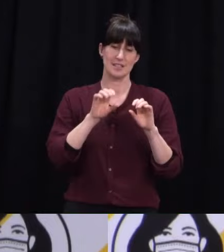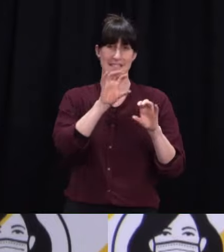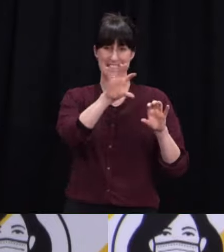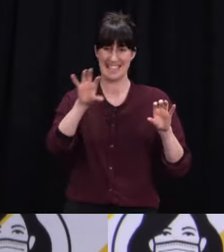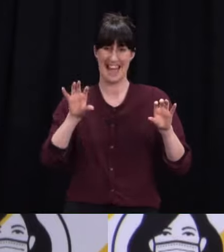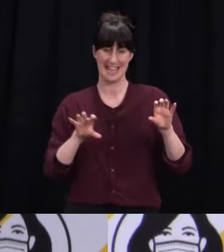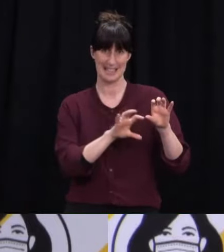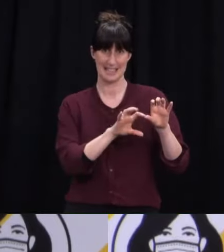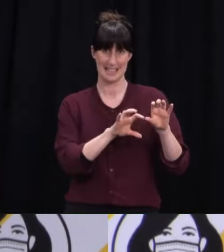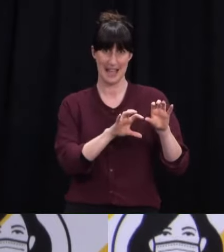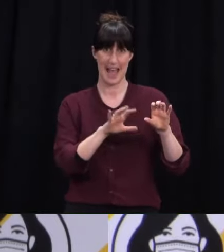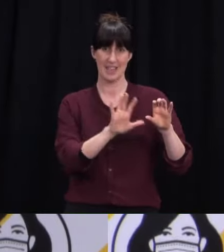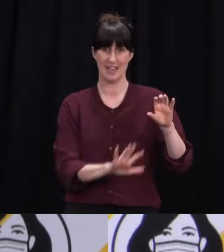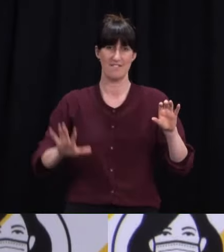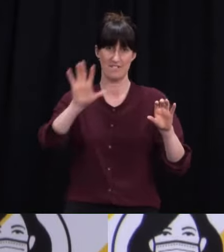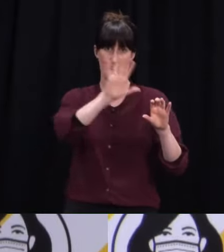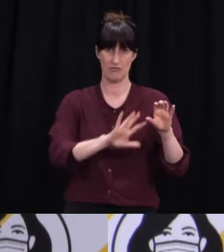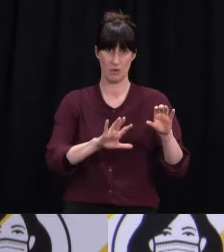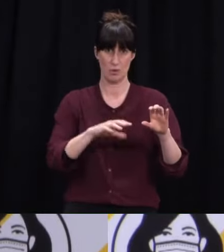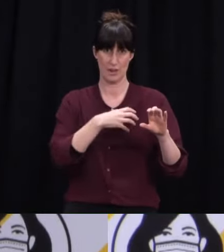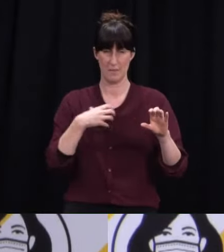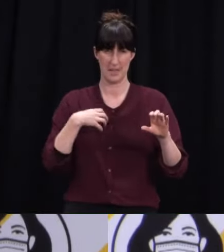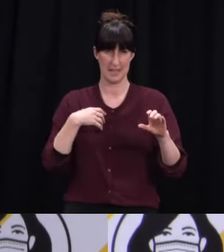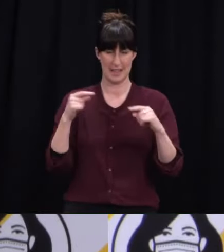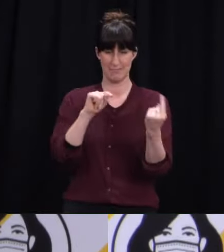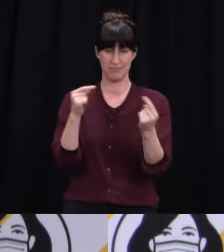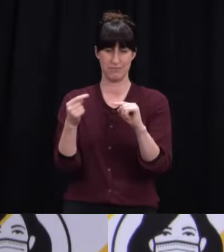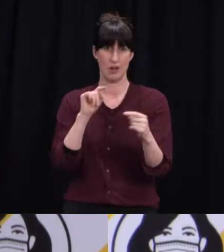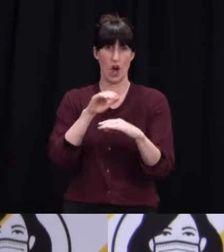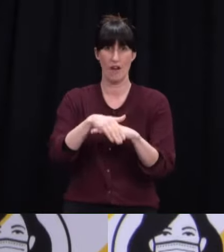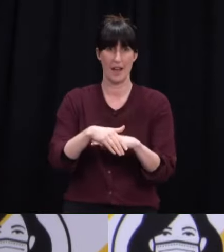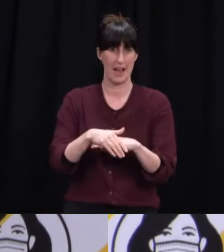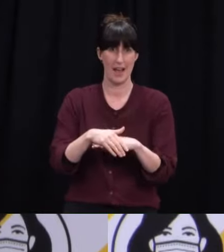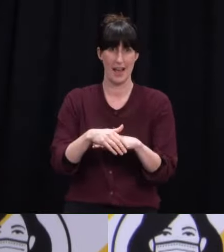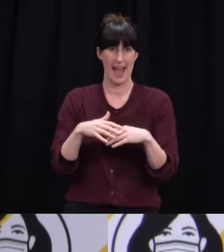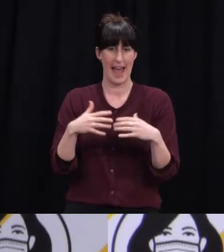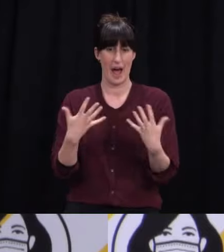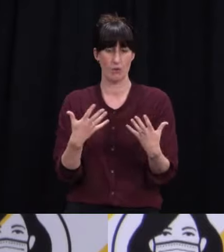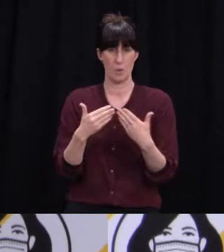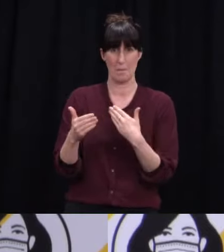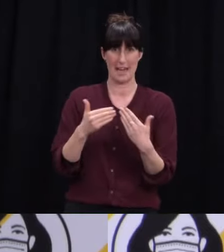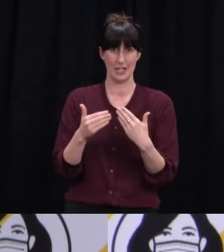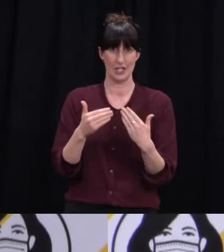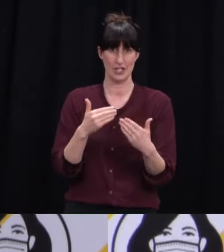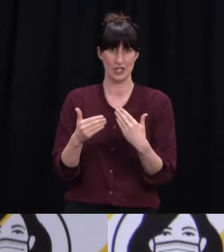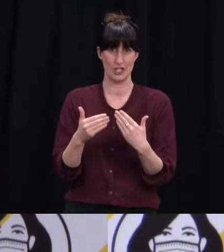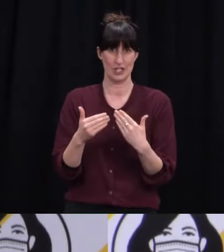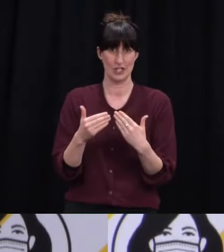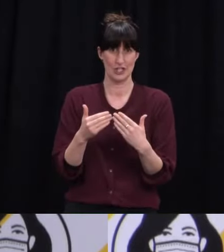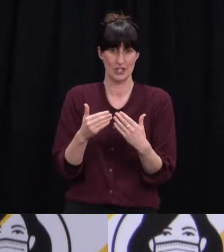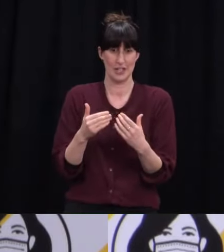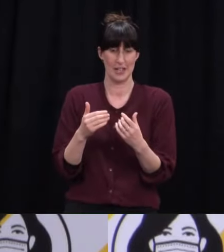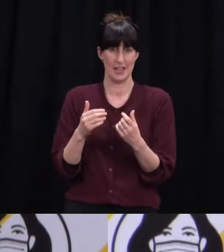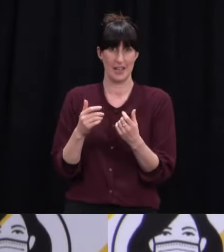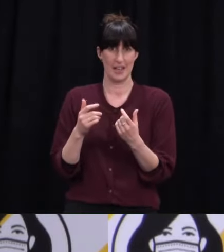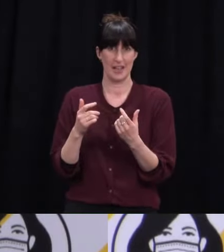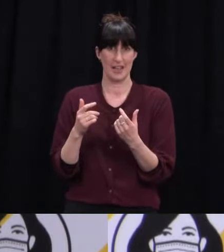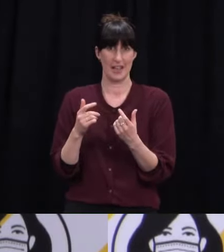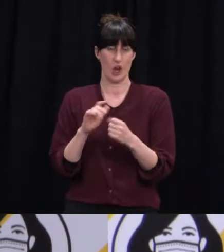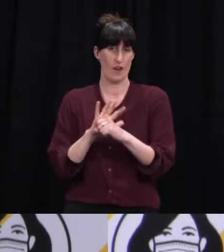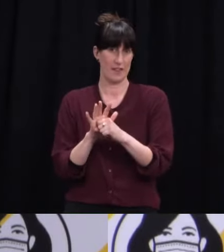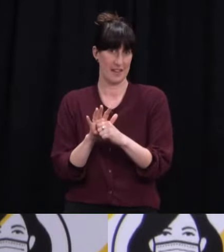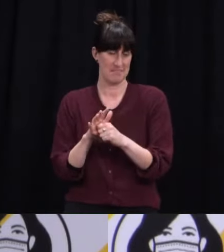differences between the states on the best way to approach COVID-19. That's one of the wonders of working, New Zealand working with Australia,